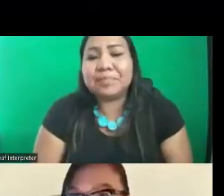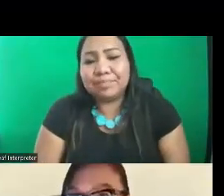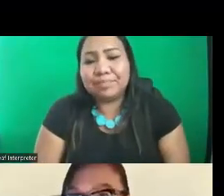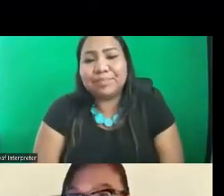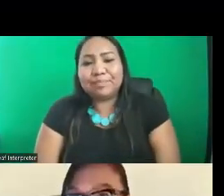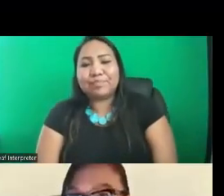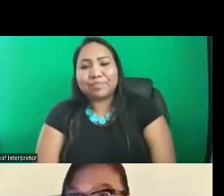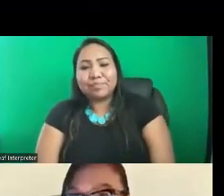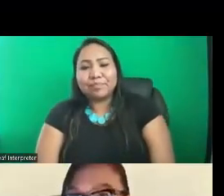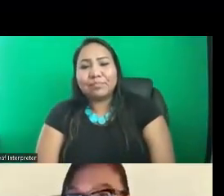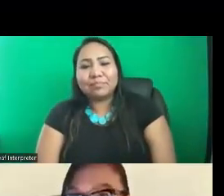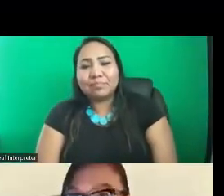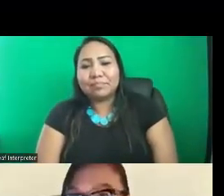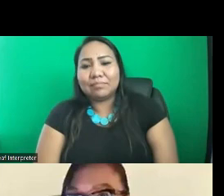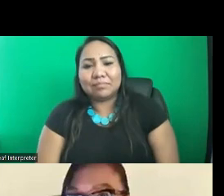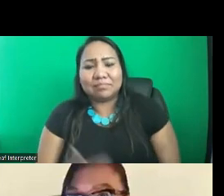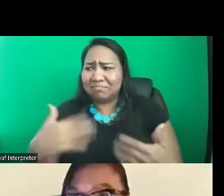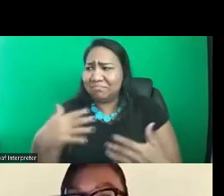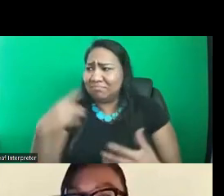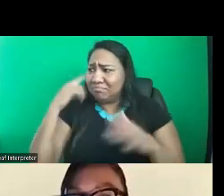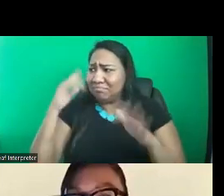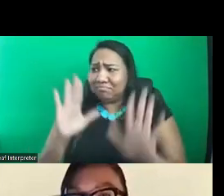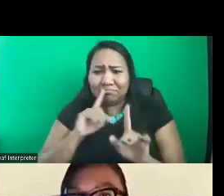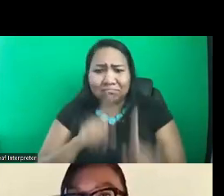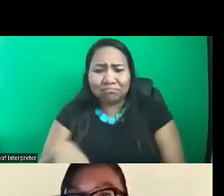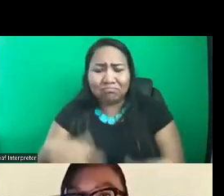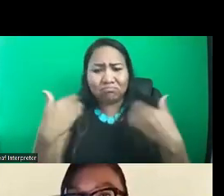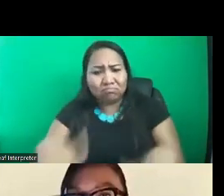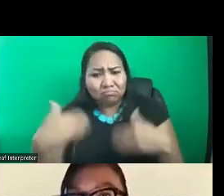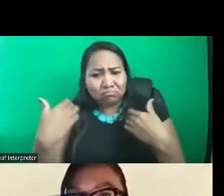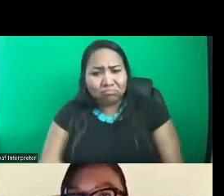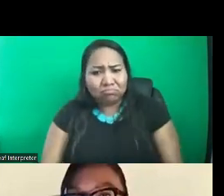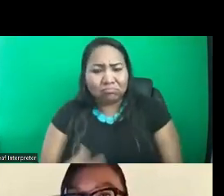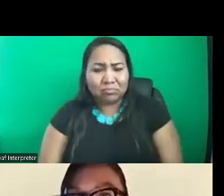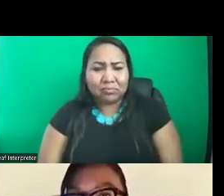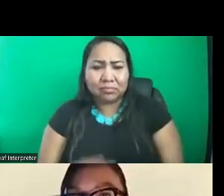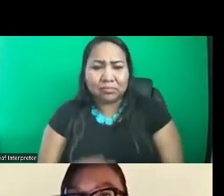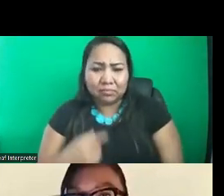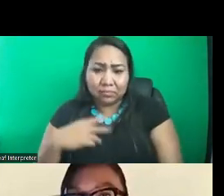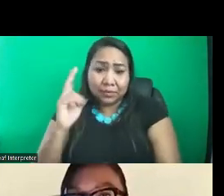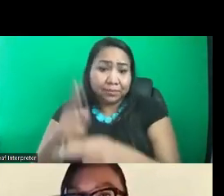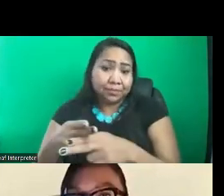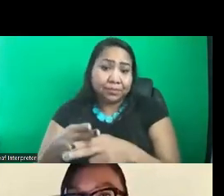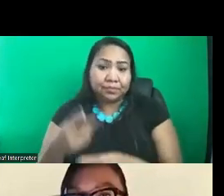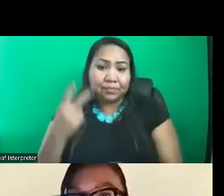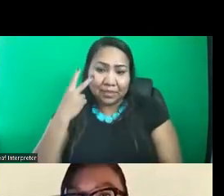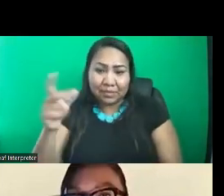wanted to mention that there were a couple of great comments in the chat.